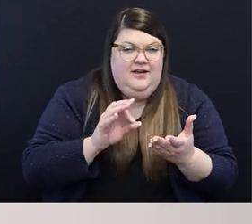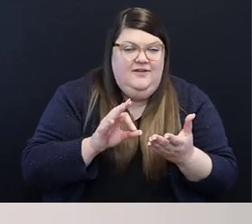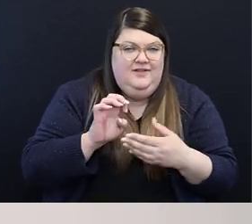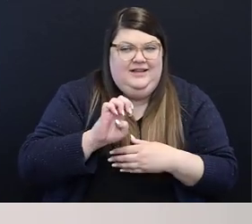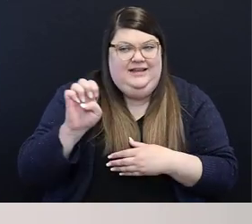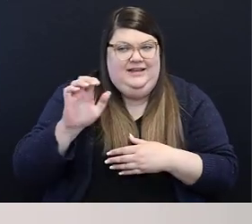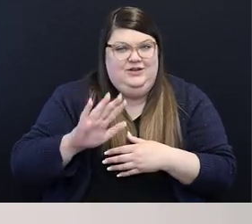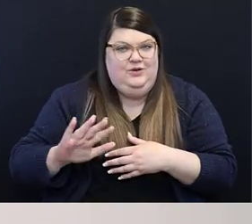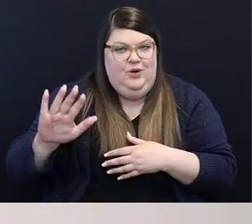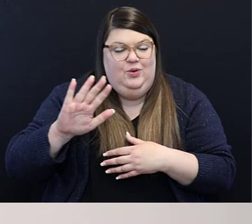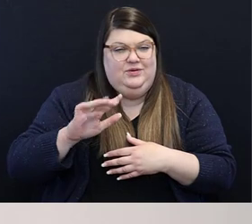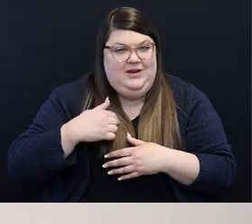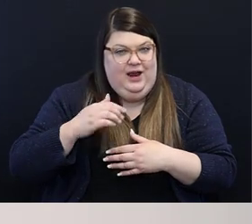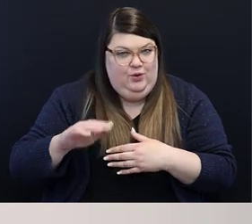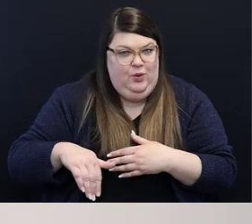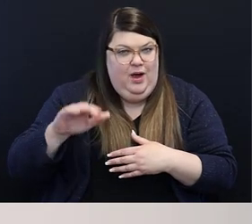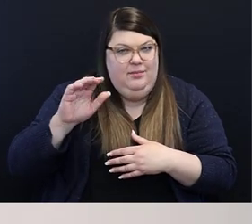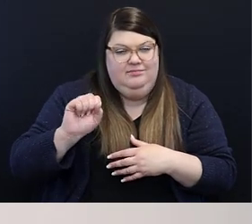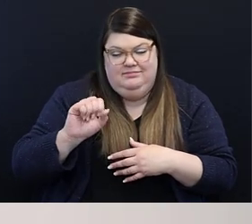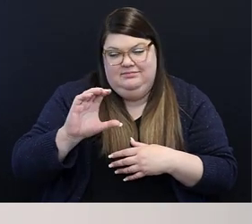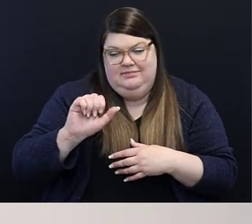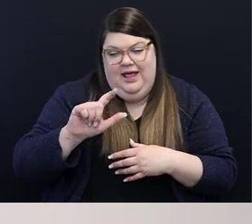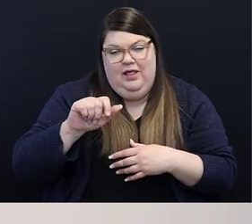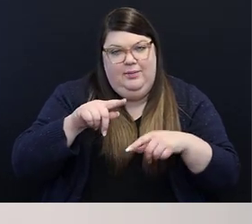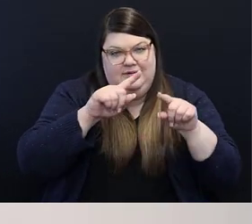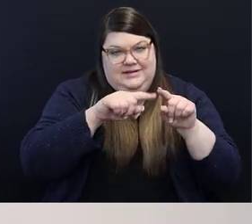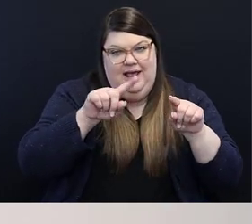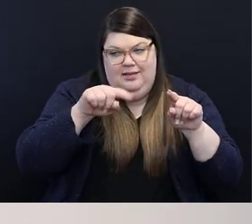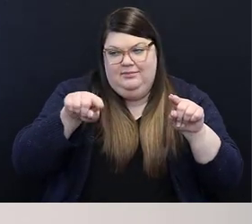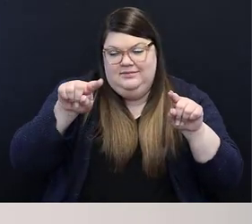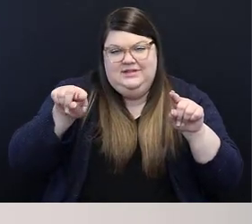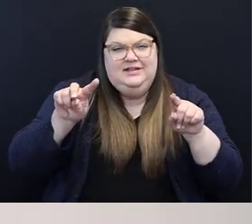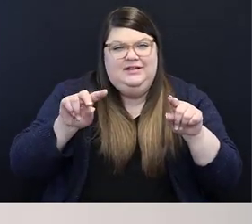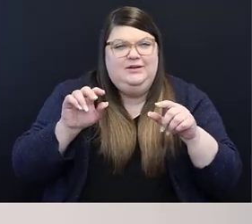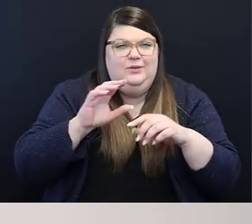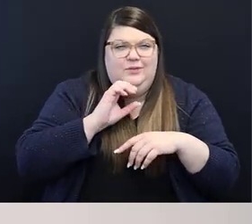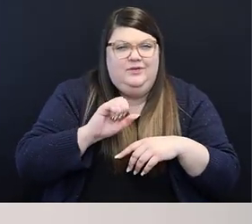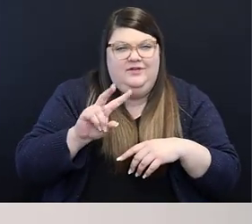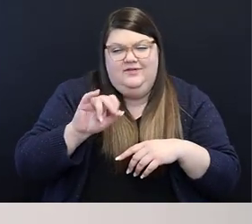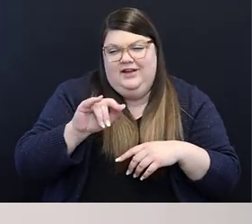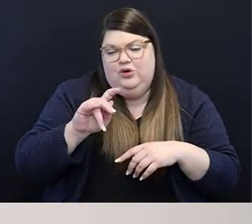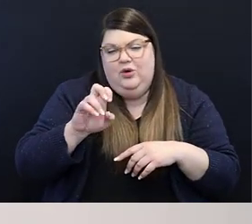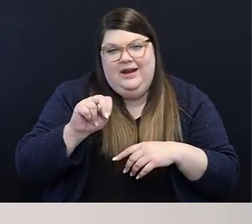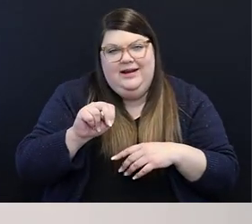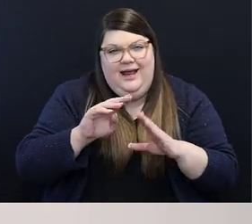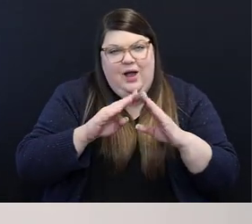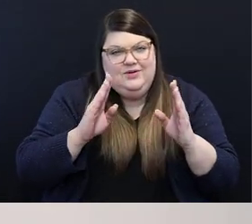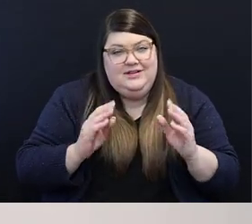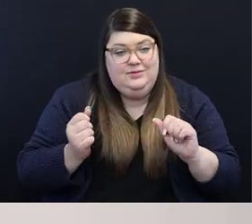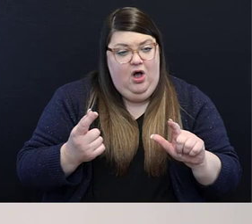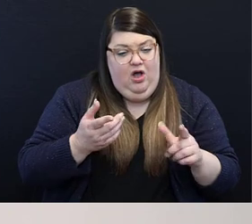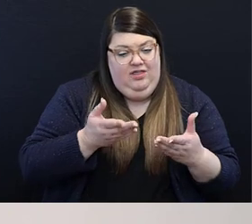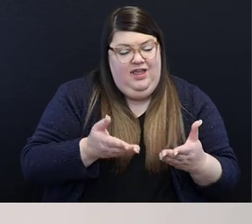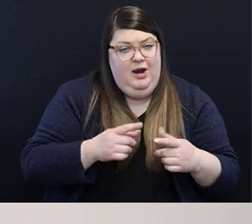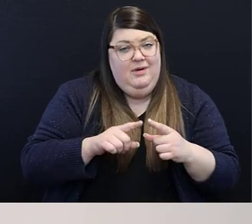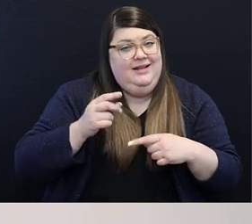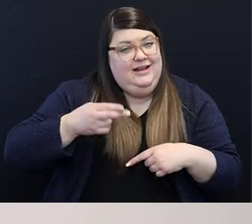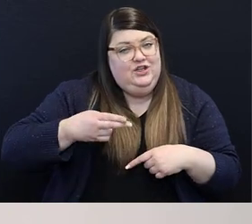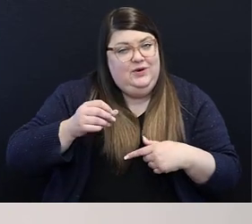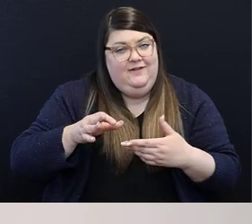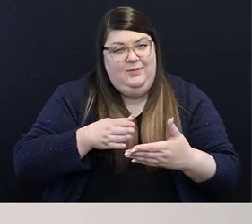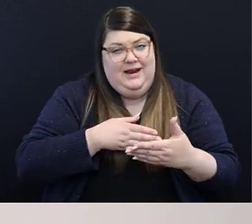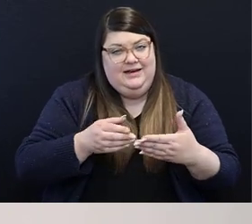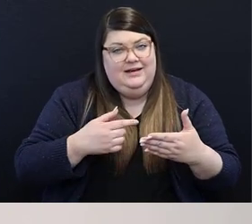up that I'm really interested in, and scallops. Victorian houses, so all of this is kind of in there. But in the history of